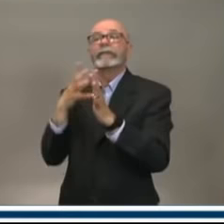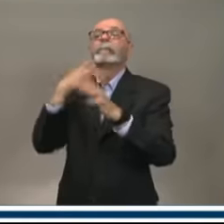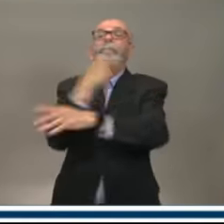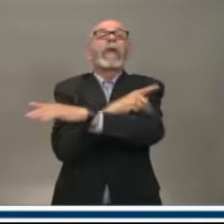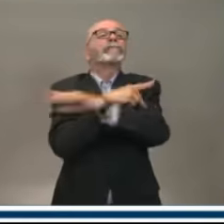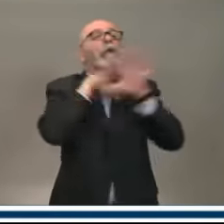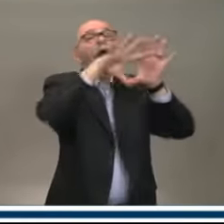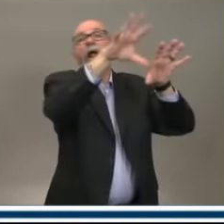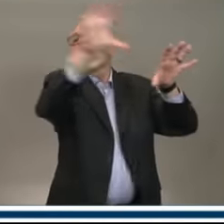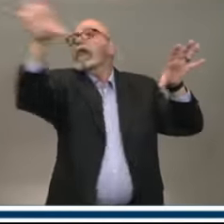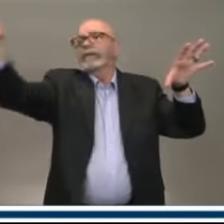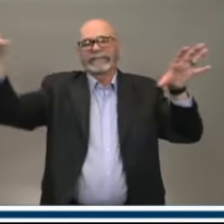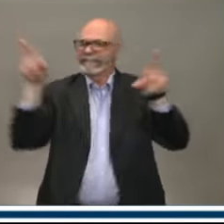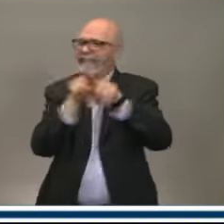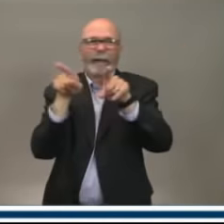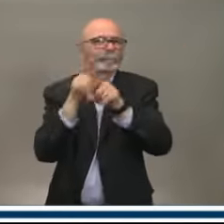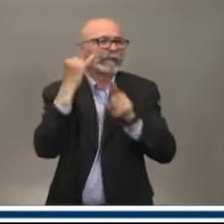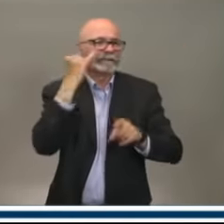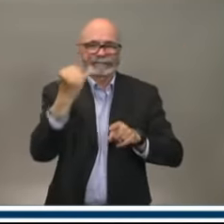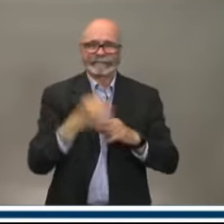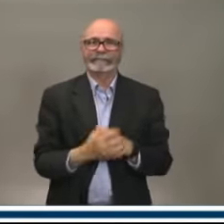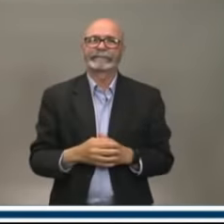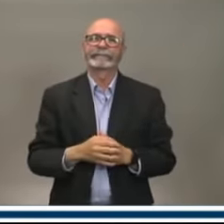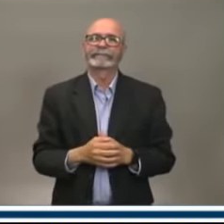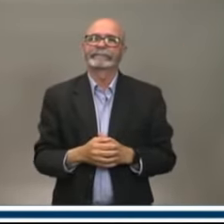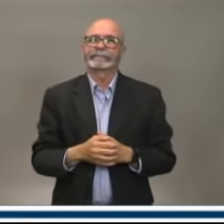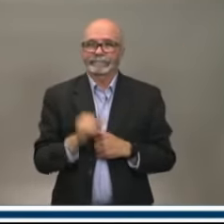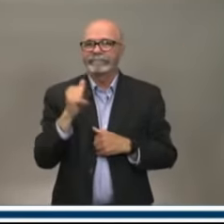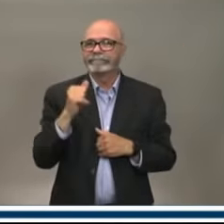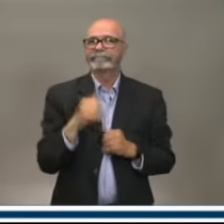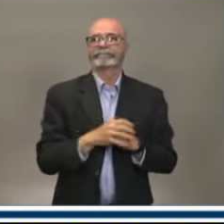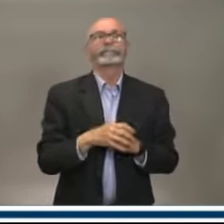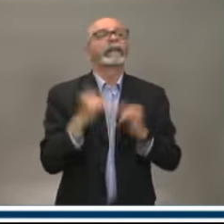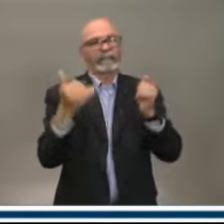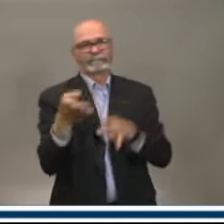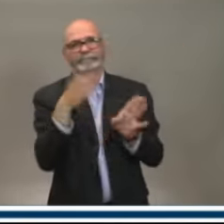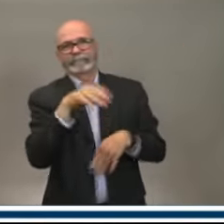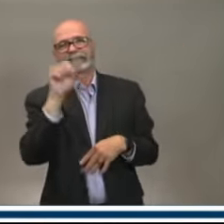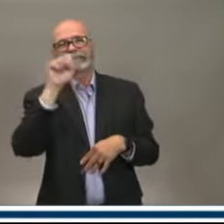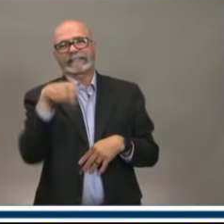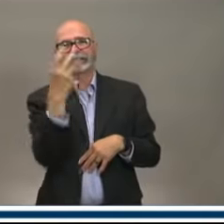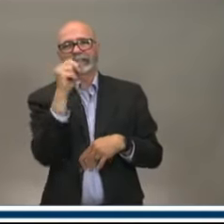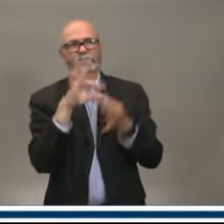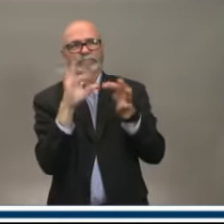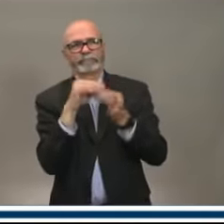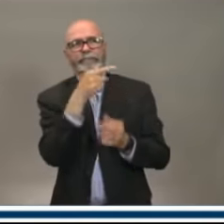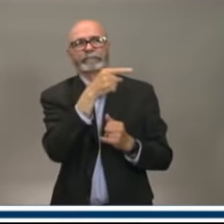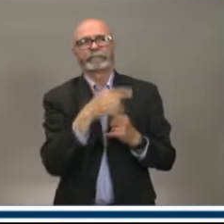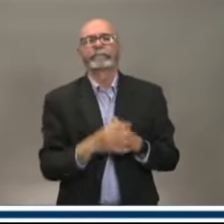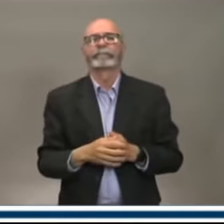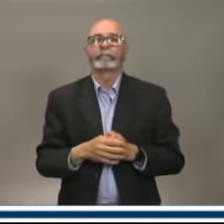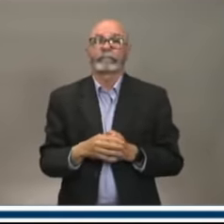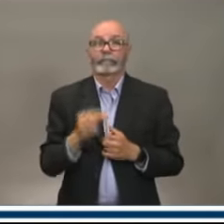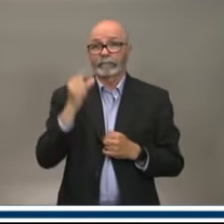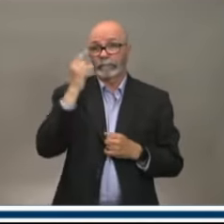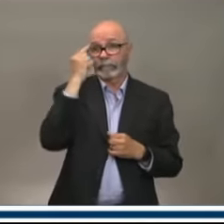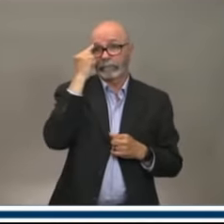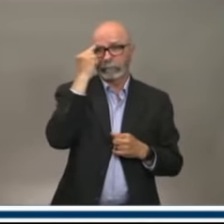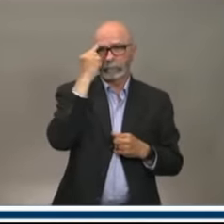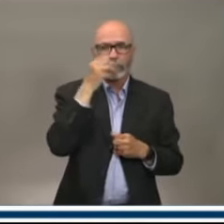Strang. There have been a number of media reports in the last few days about a document Dr. Strang presented to a group of